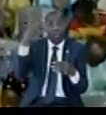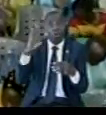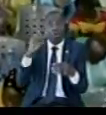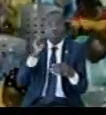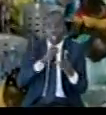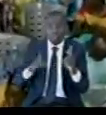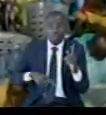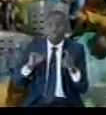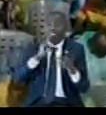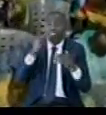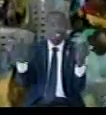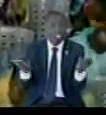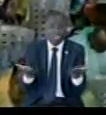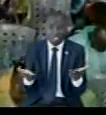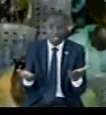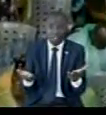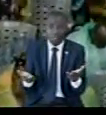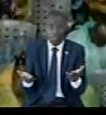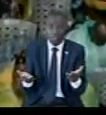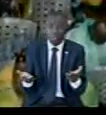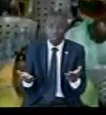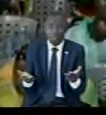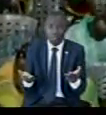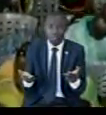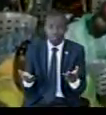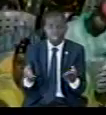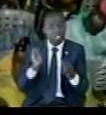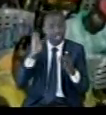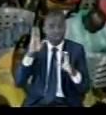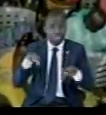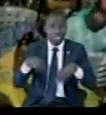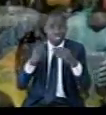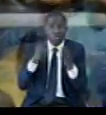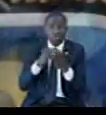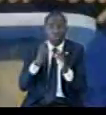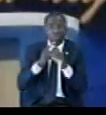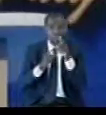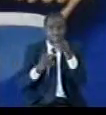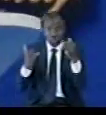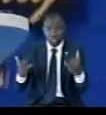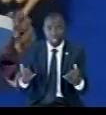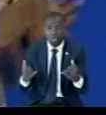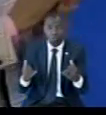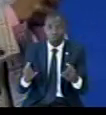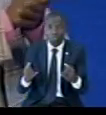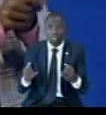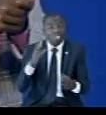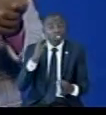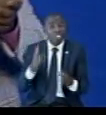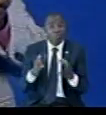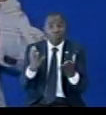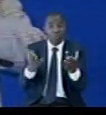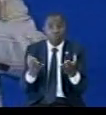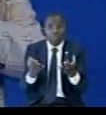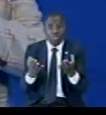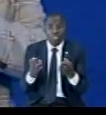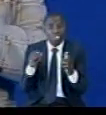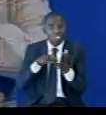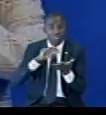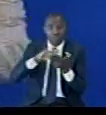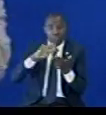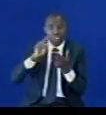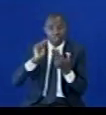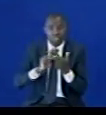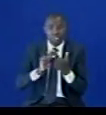Lord is available. You'll do it right there today. You want this